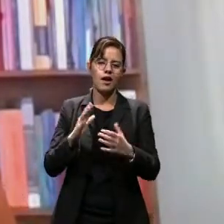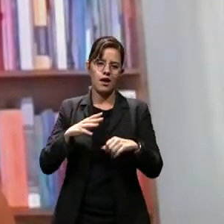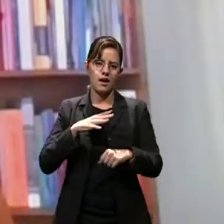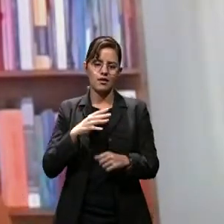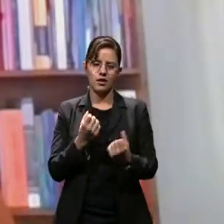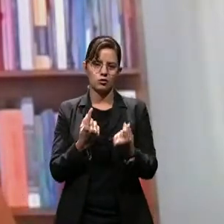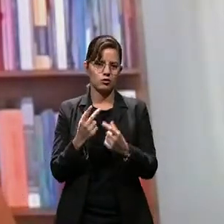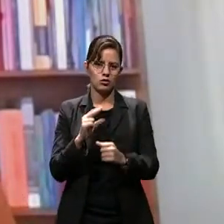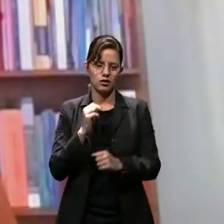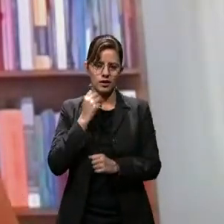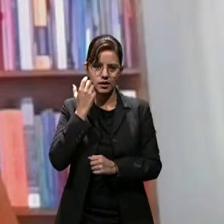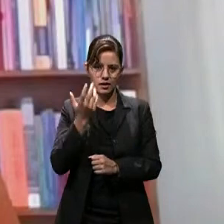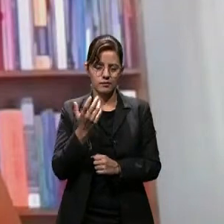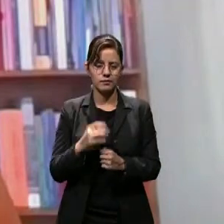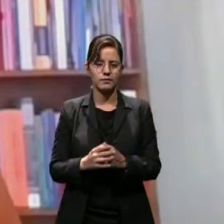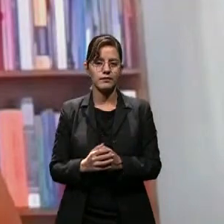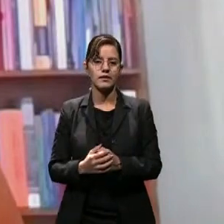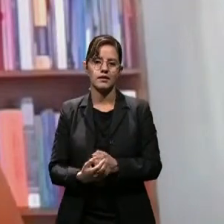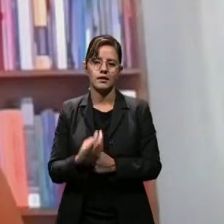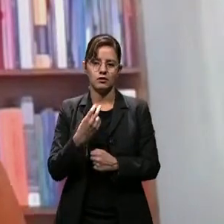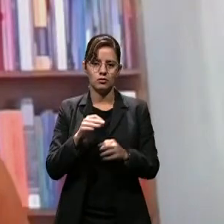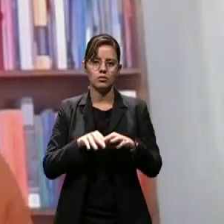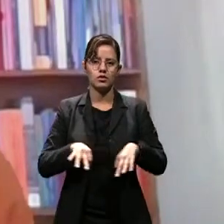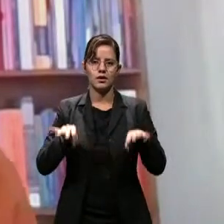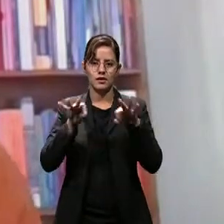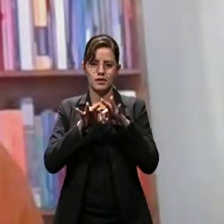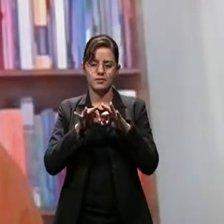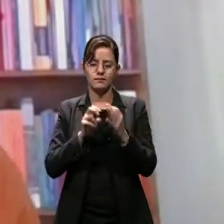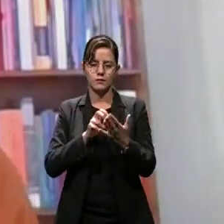in spaces of representation.